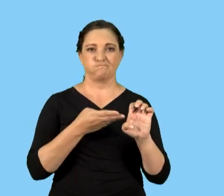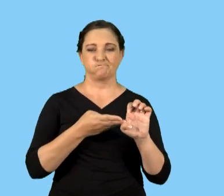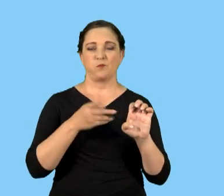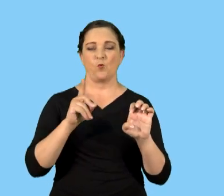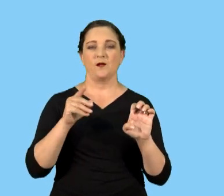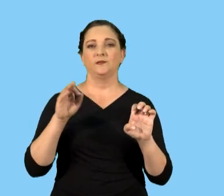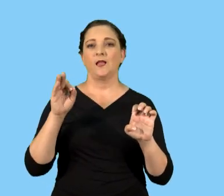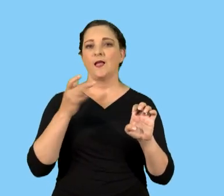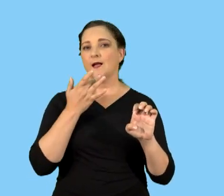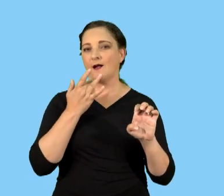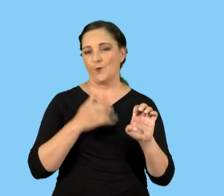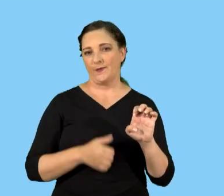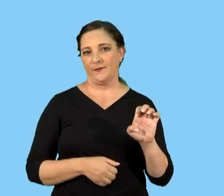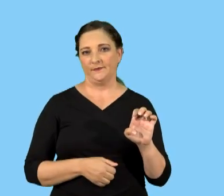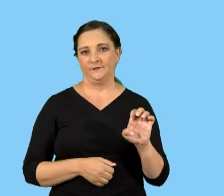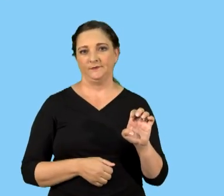hydroxide.